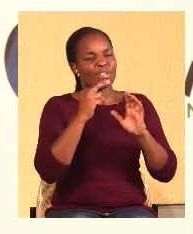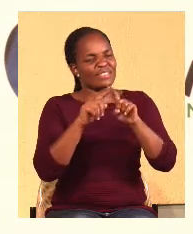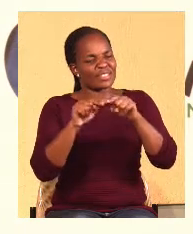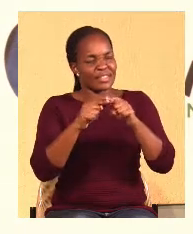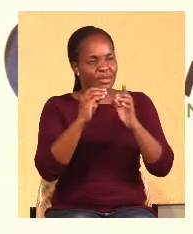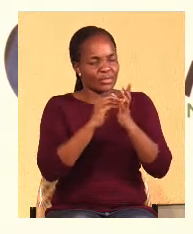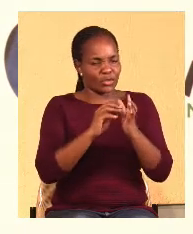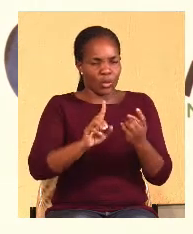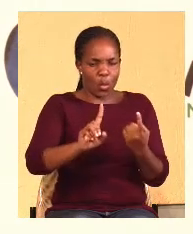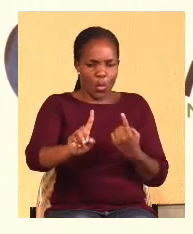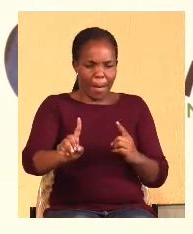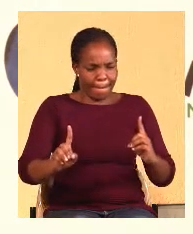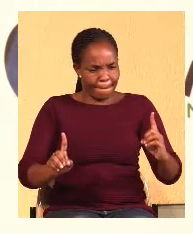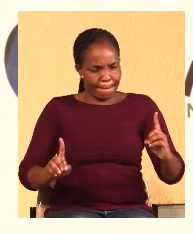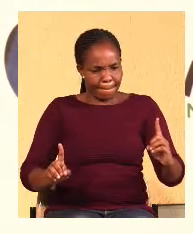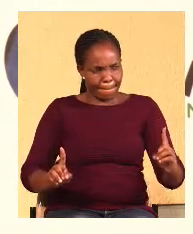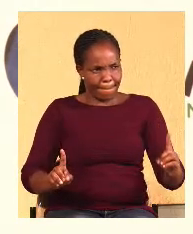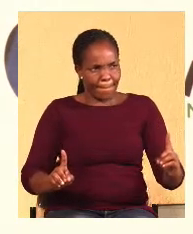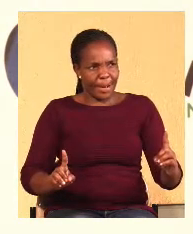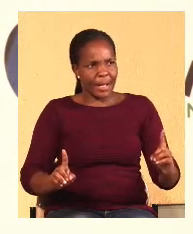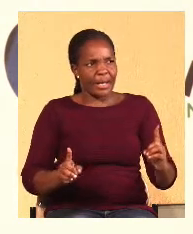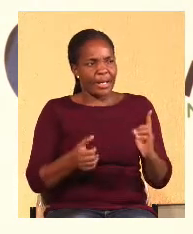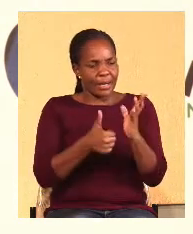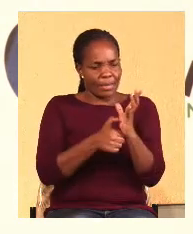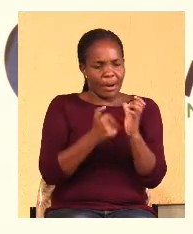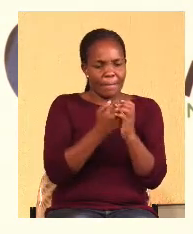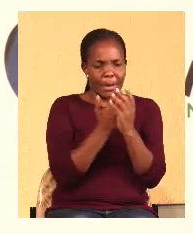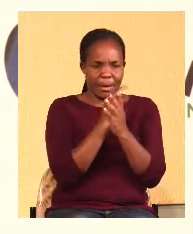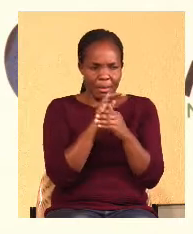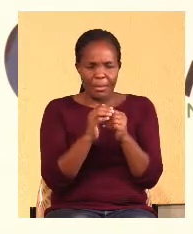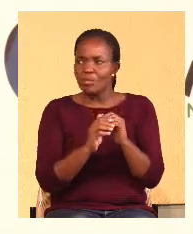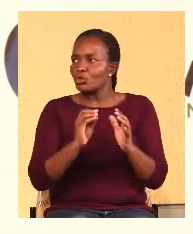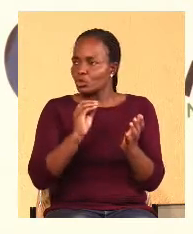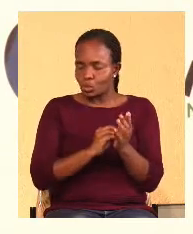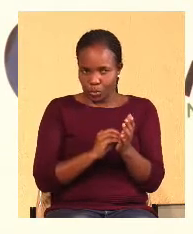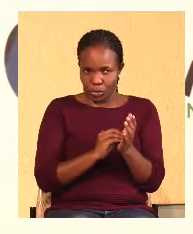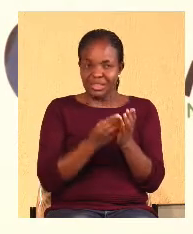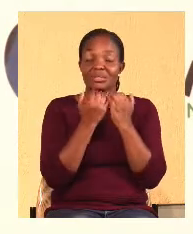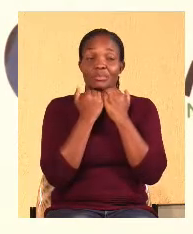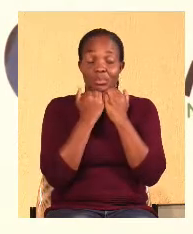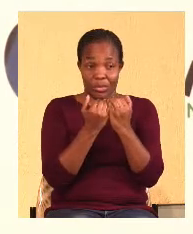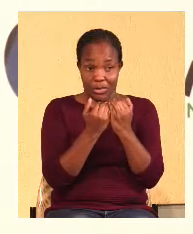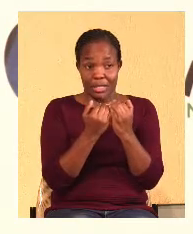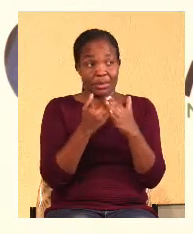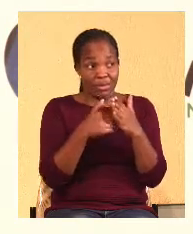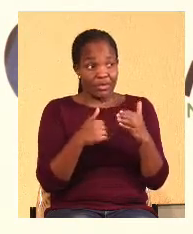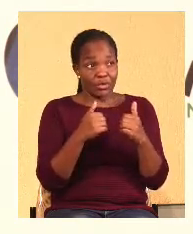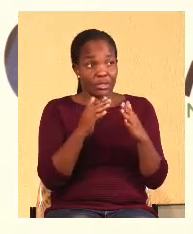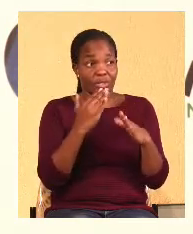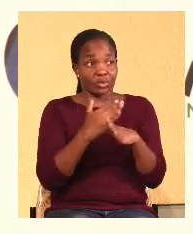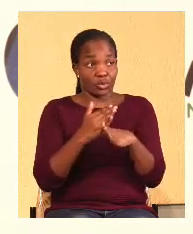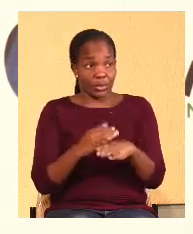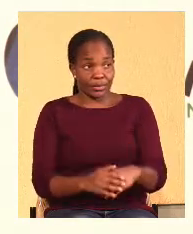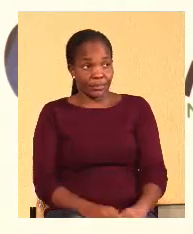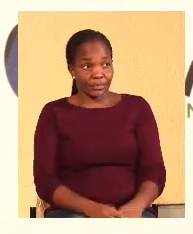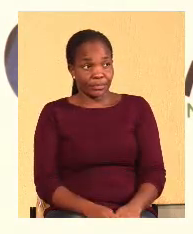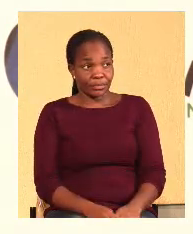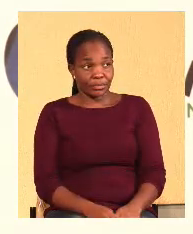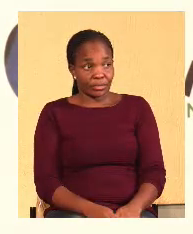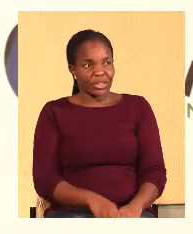social distancing, in terms of hygienic standards that are required for you to be able to carry out that. Okay. So 10 people can work at home. Yeah.